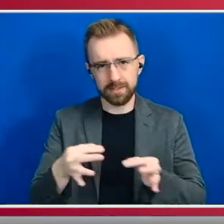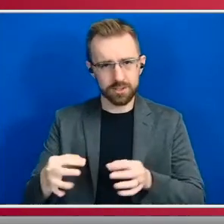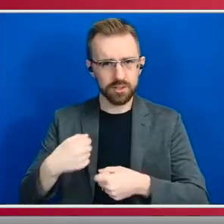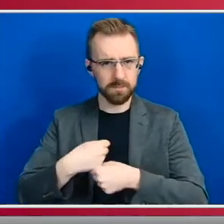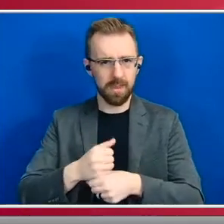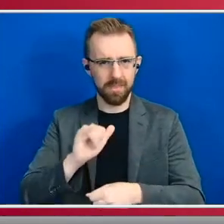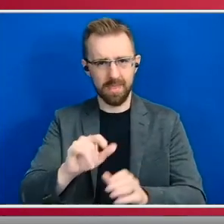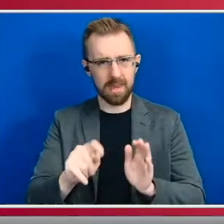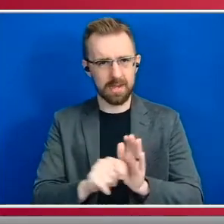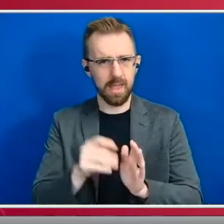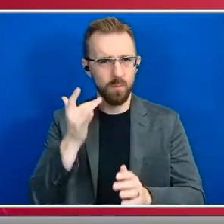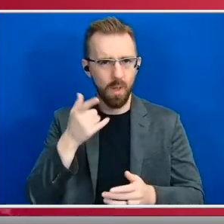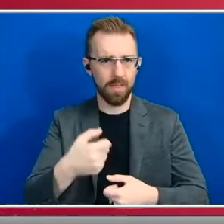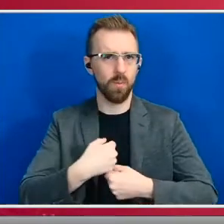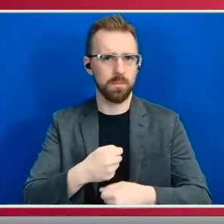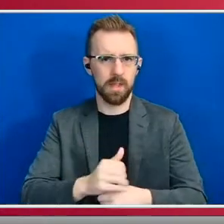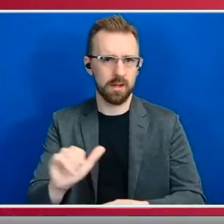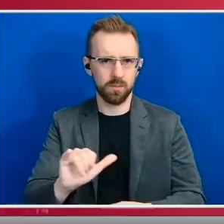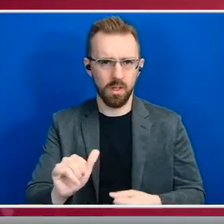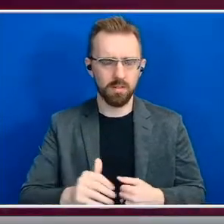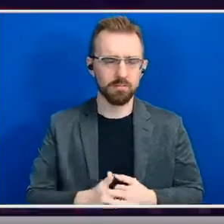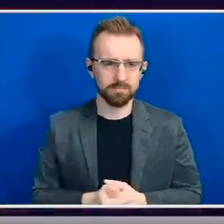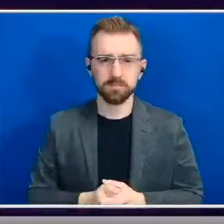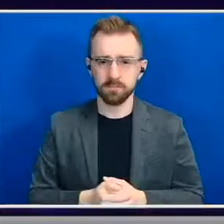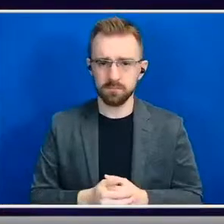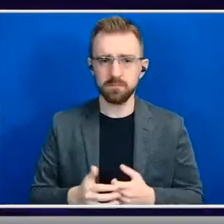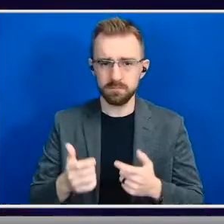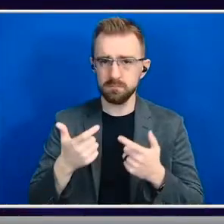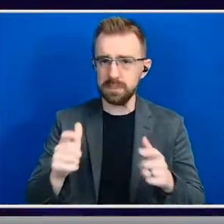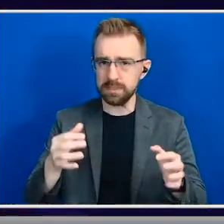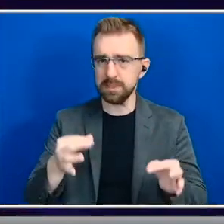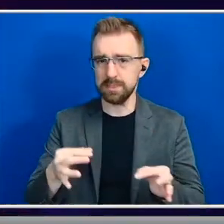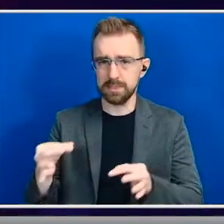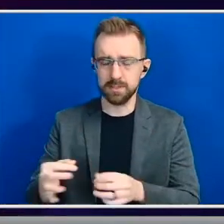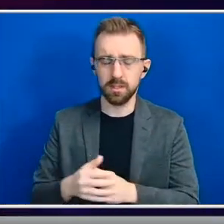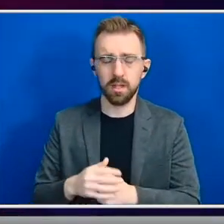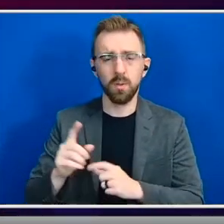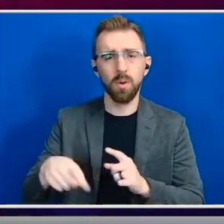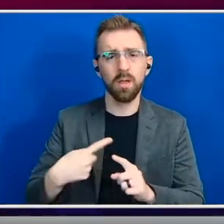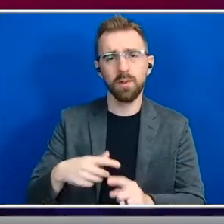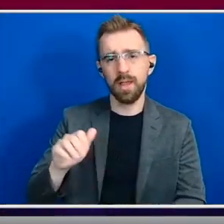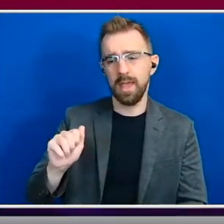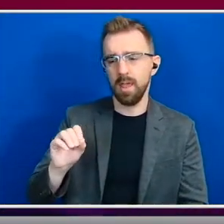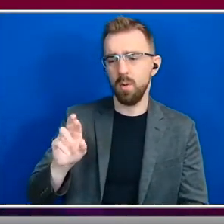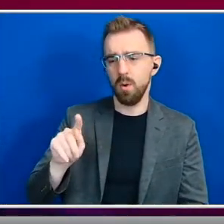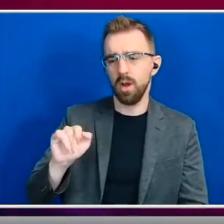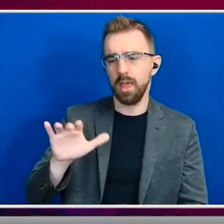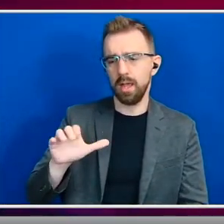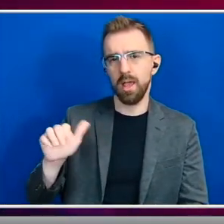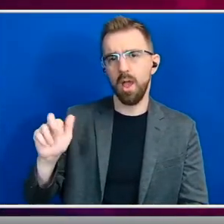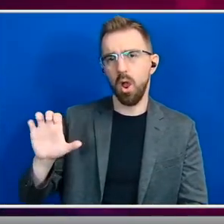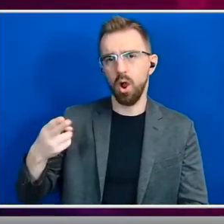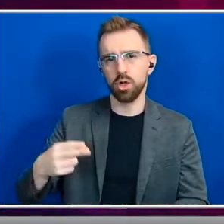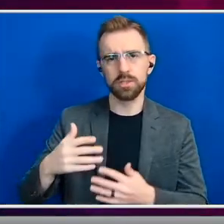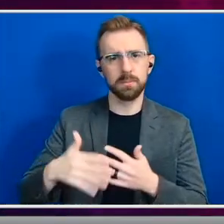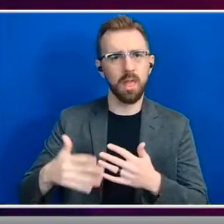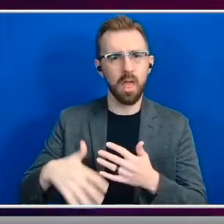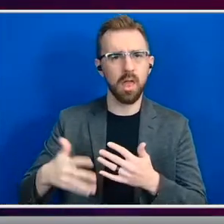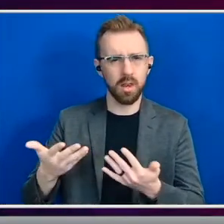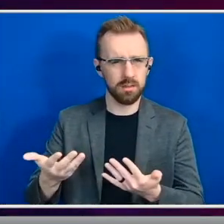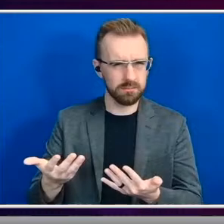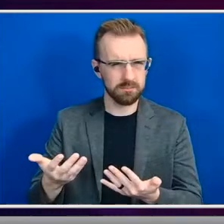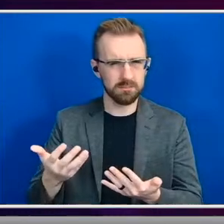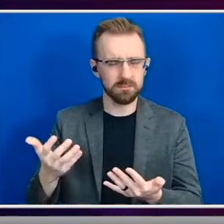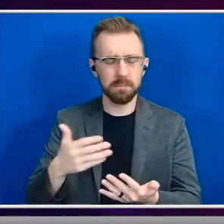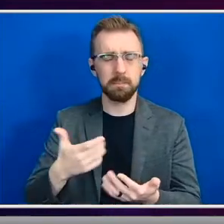they were made. And they were big decisions. When your aortic arch is leaking blood, then the biggest risk, obviously,